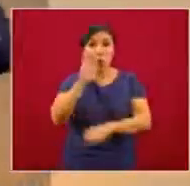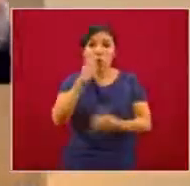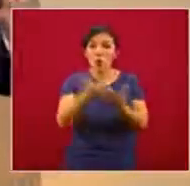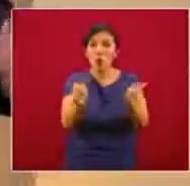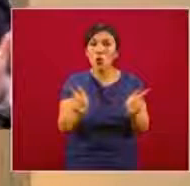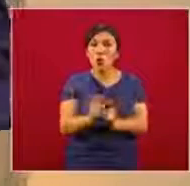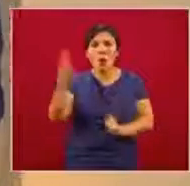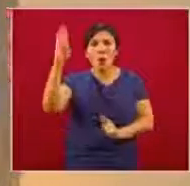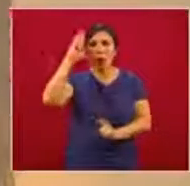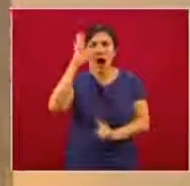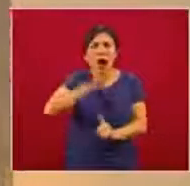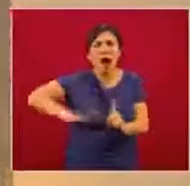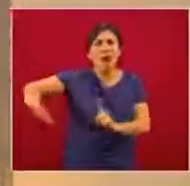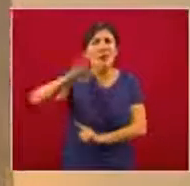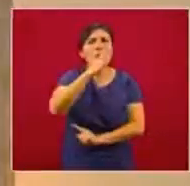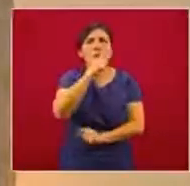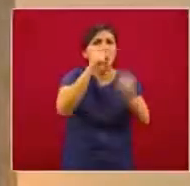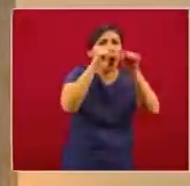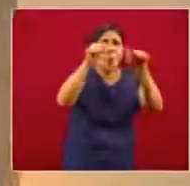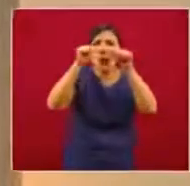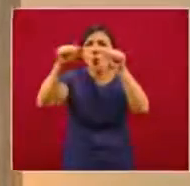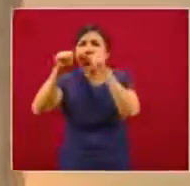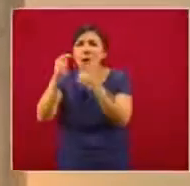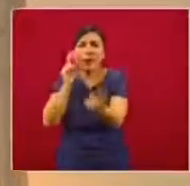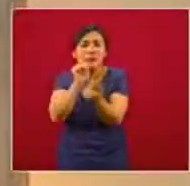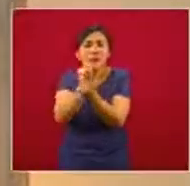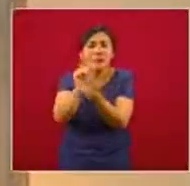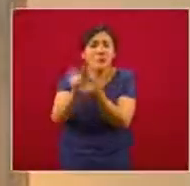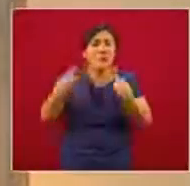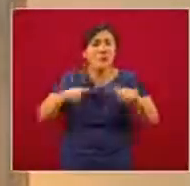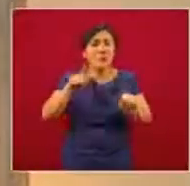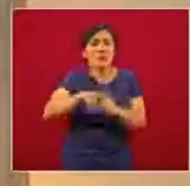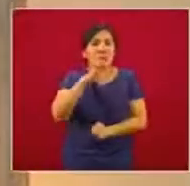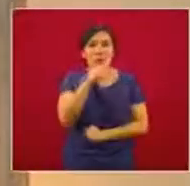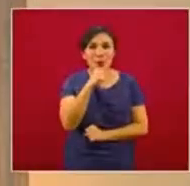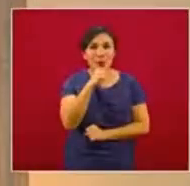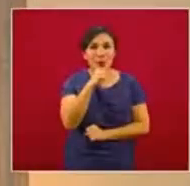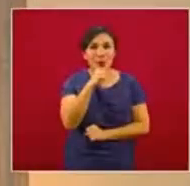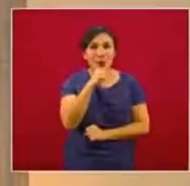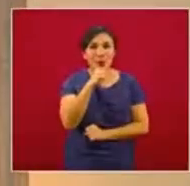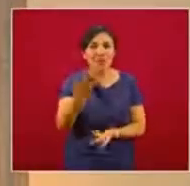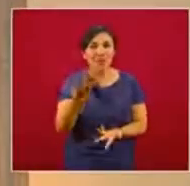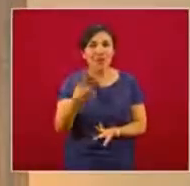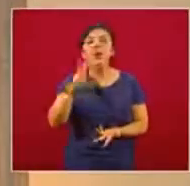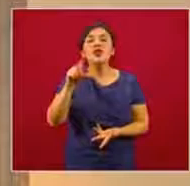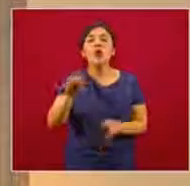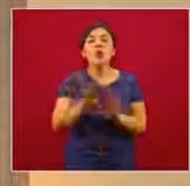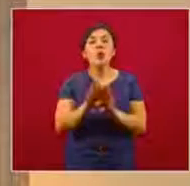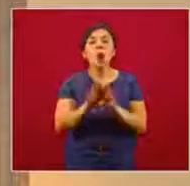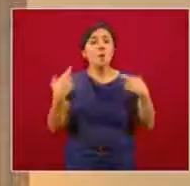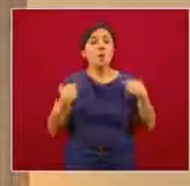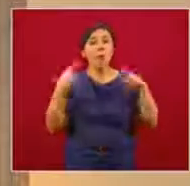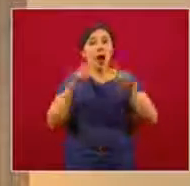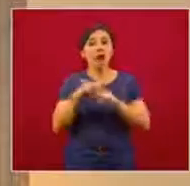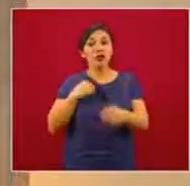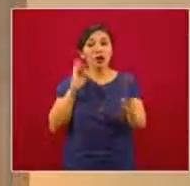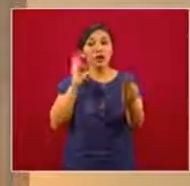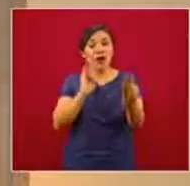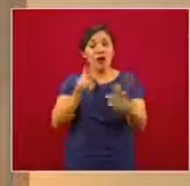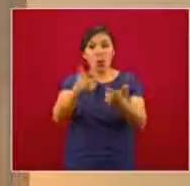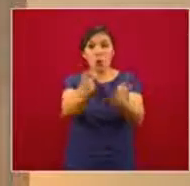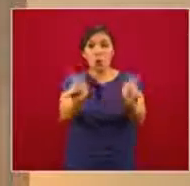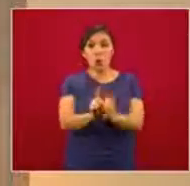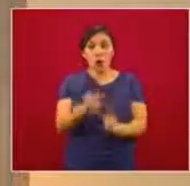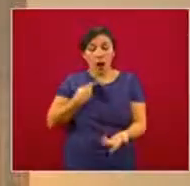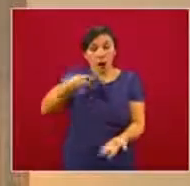is going to allow for something very important, that whenever we have very large groups, is not that is called